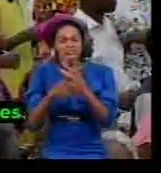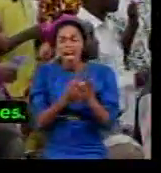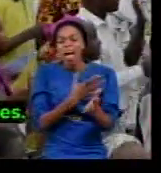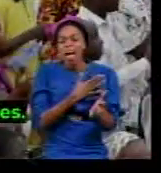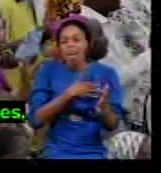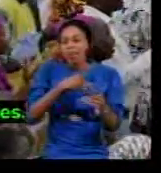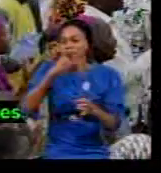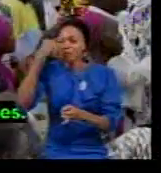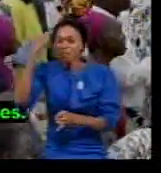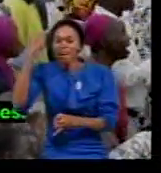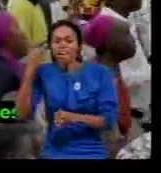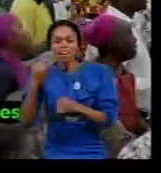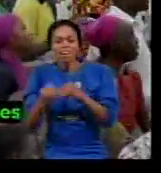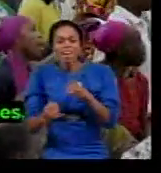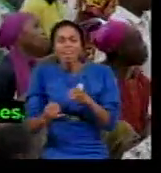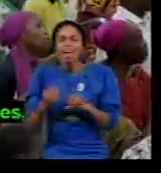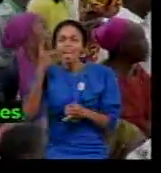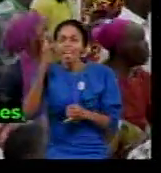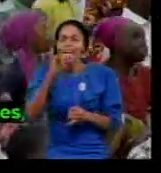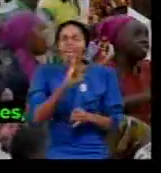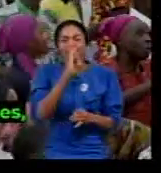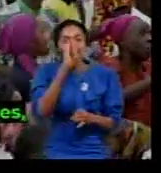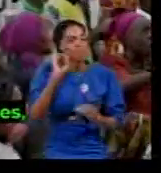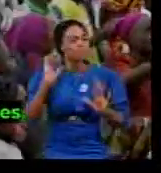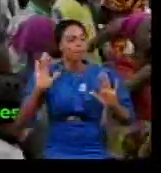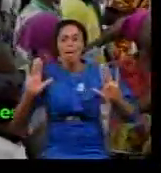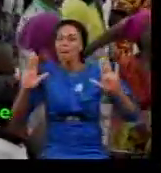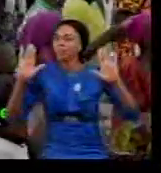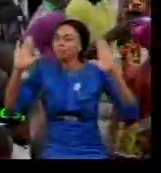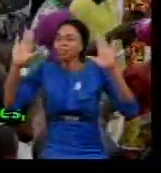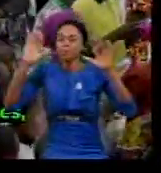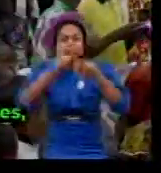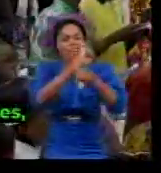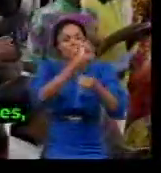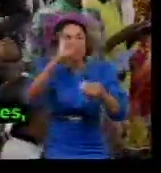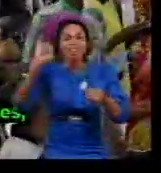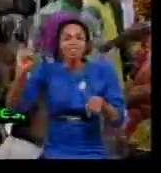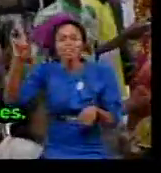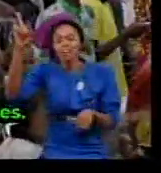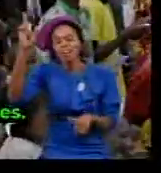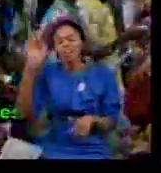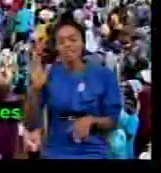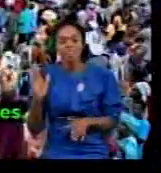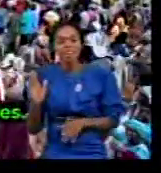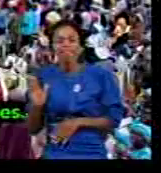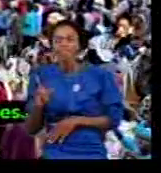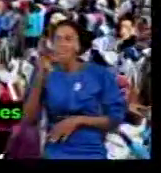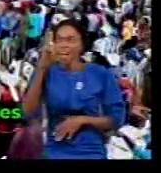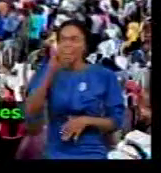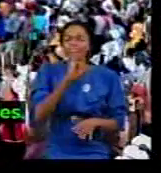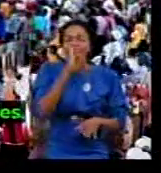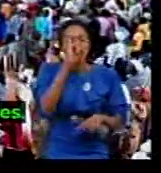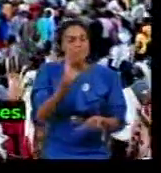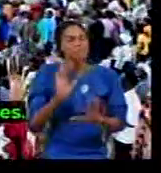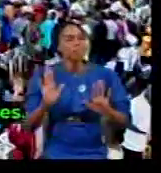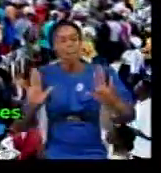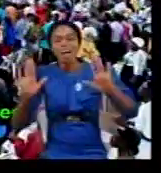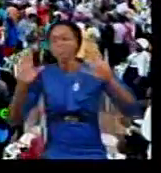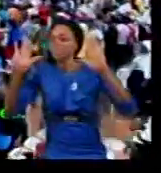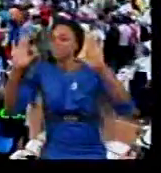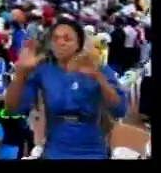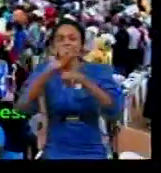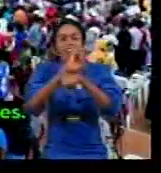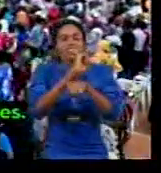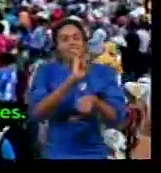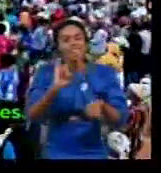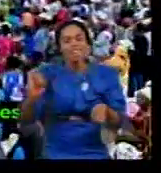I'm reading here from verse 13. John chapter 16, we're looking at verse 13. It tells us in